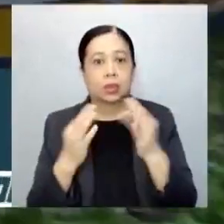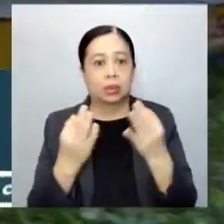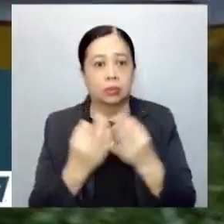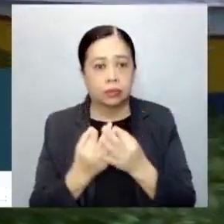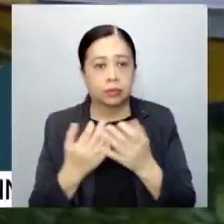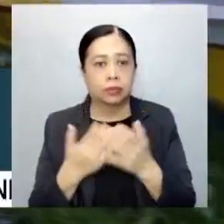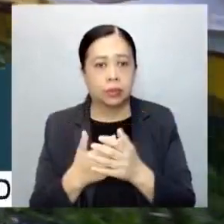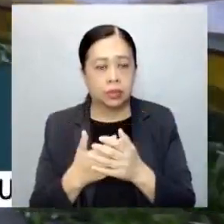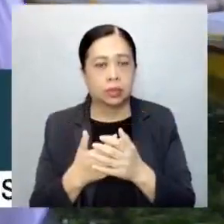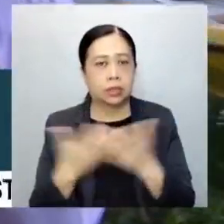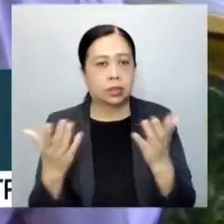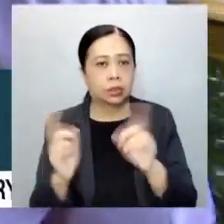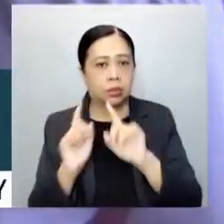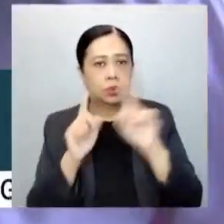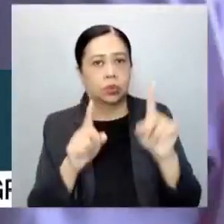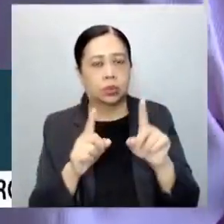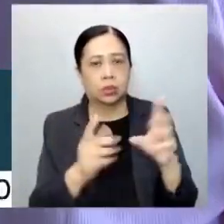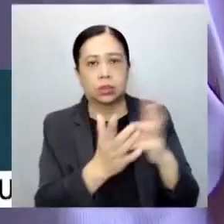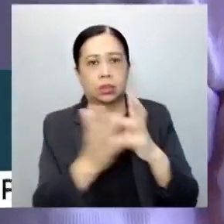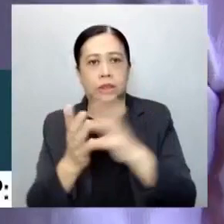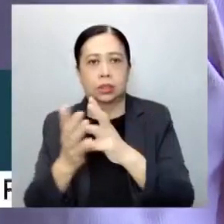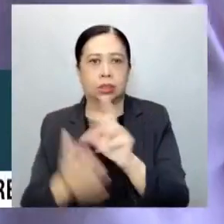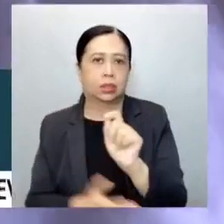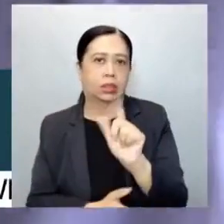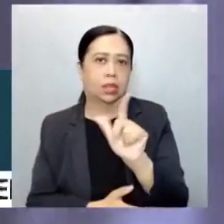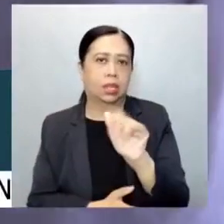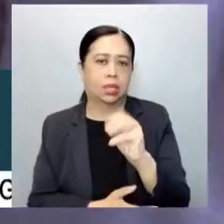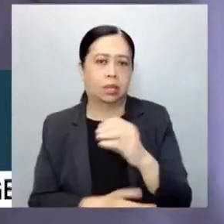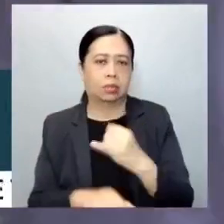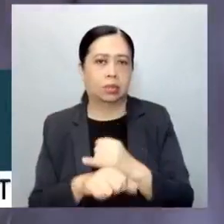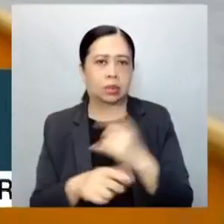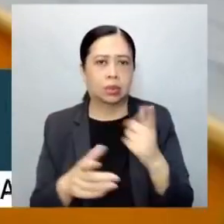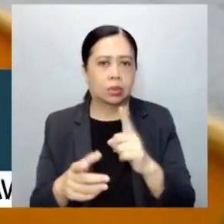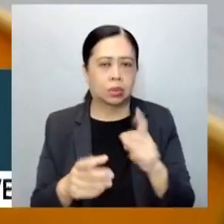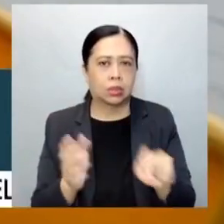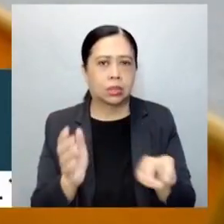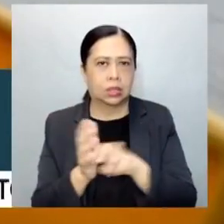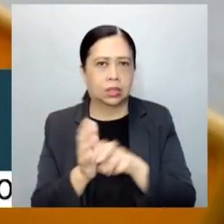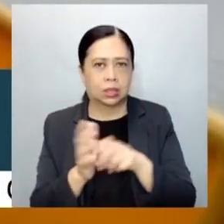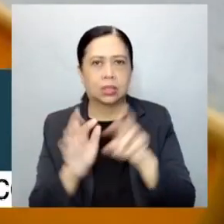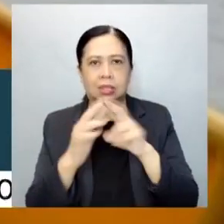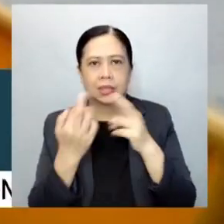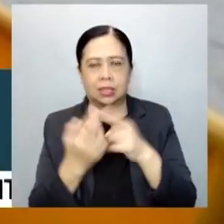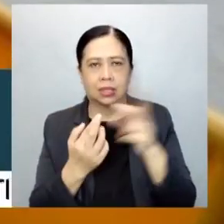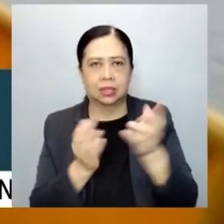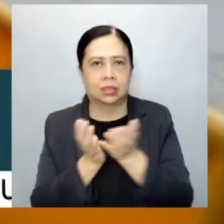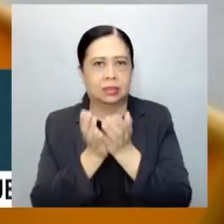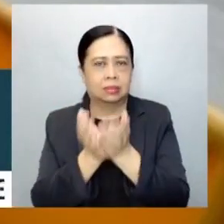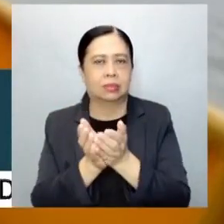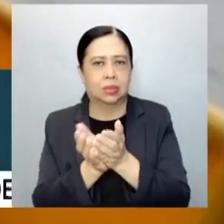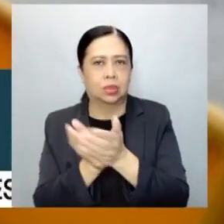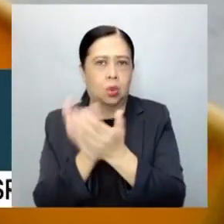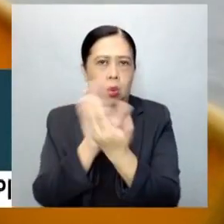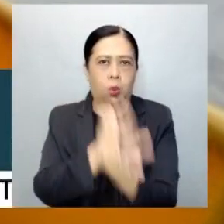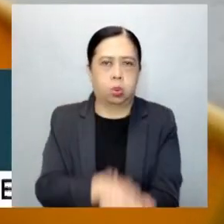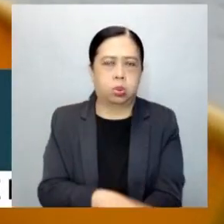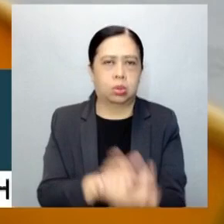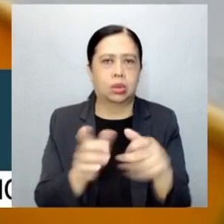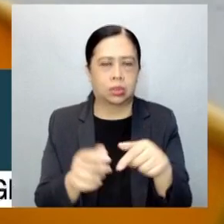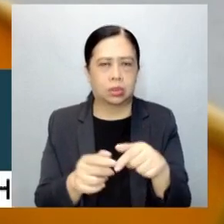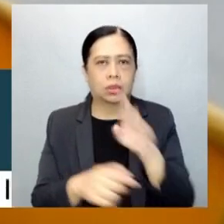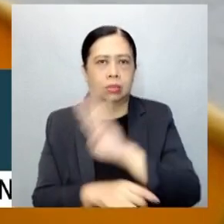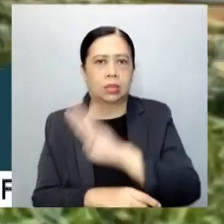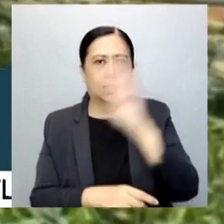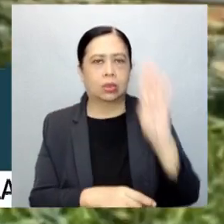on their way to villages in Talim Island where many of the passengers of the motor bangka that capsized off Binangonan and Rizal